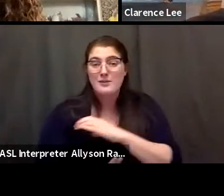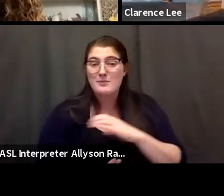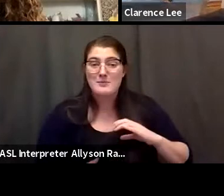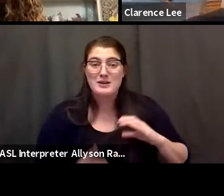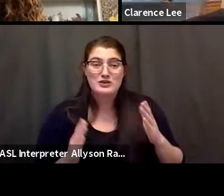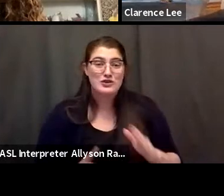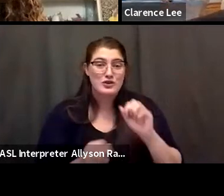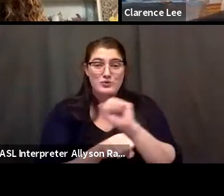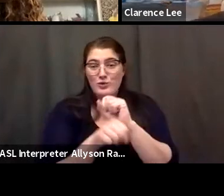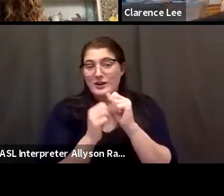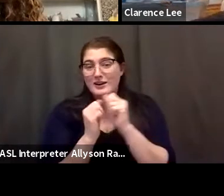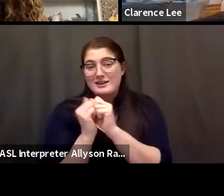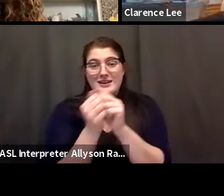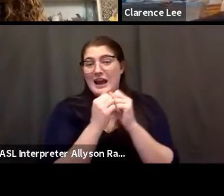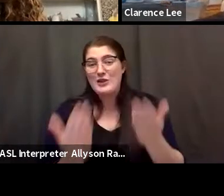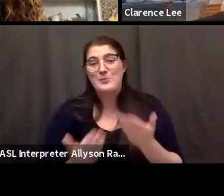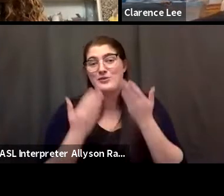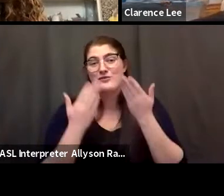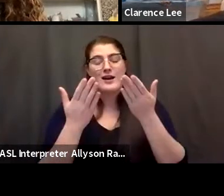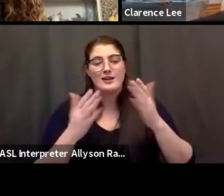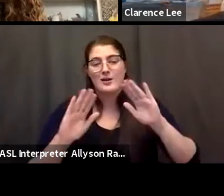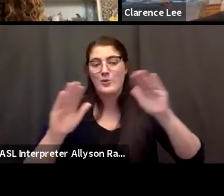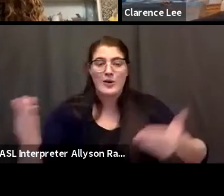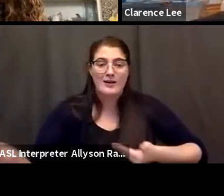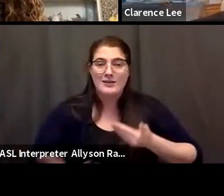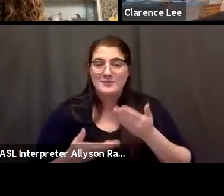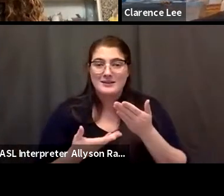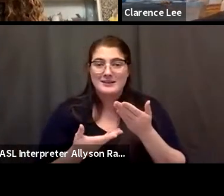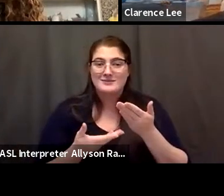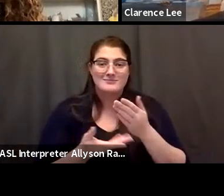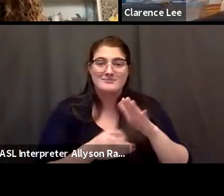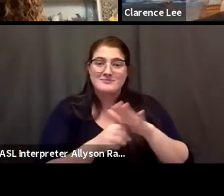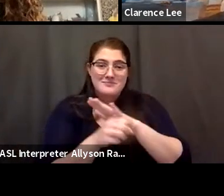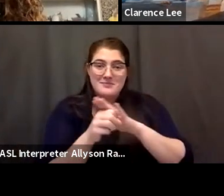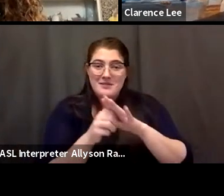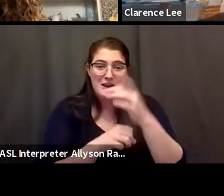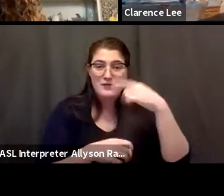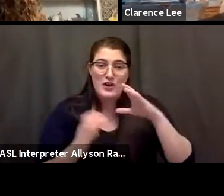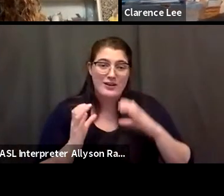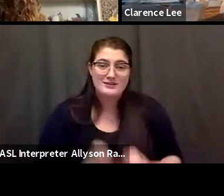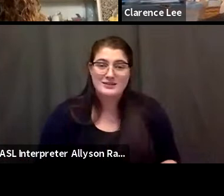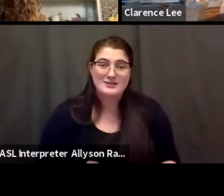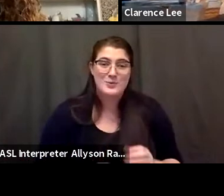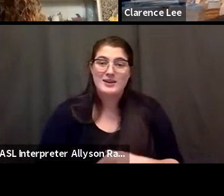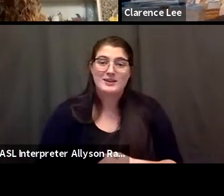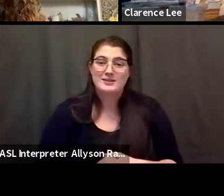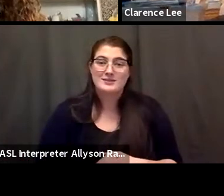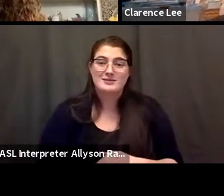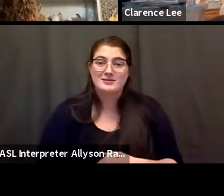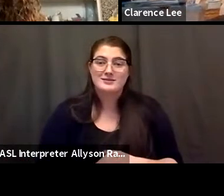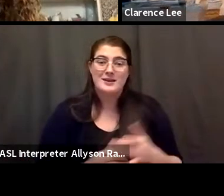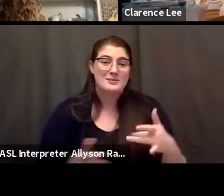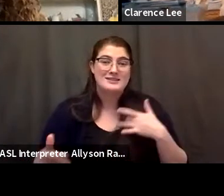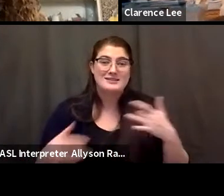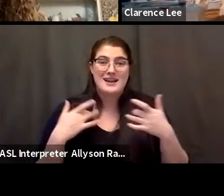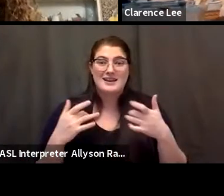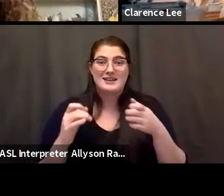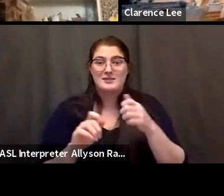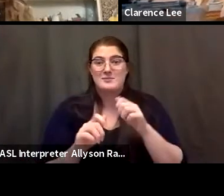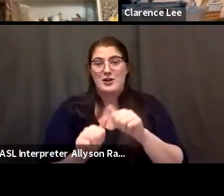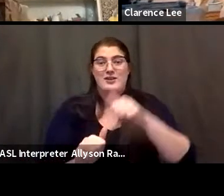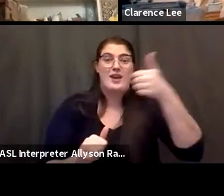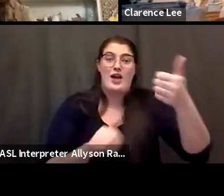providing a welcoming space for our constituents. I'm excited to be on the other side of this, back when we're in